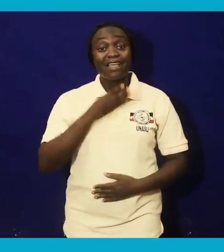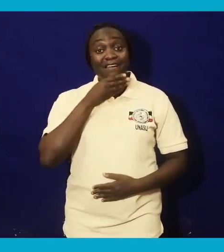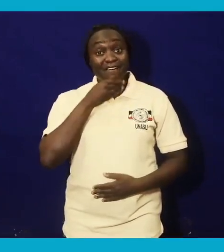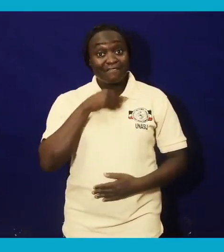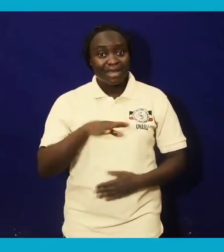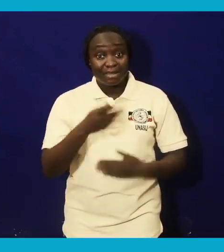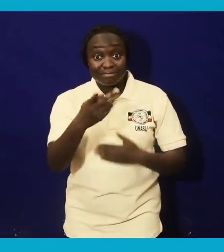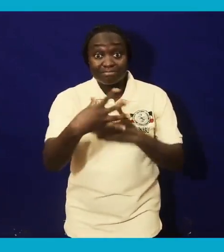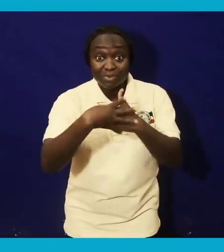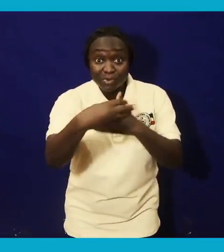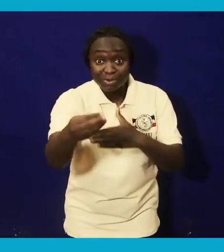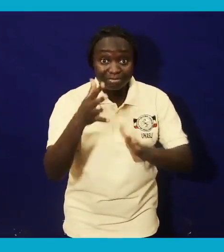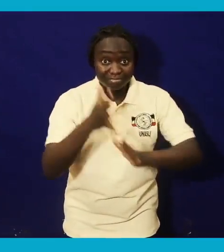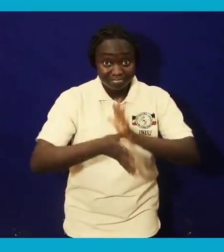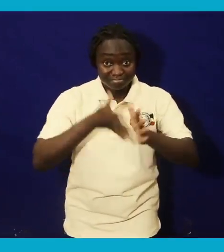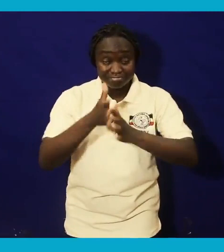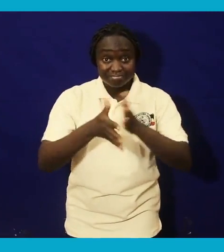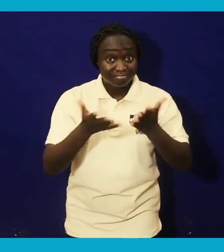father,